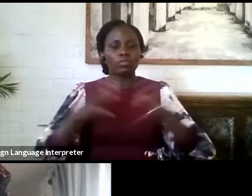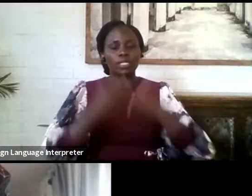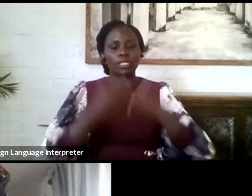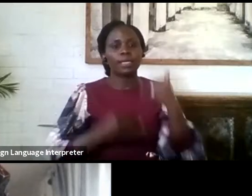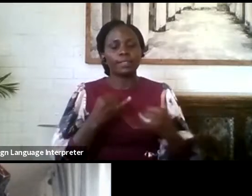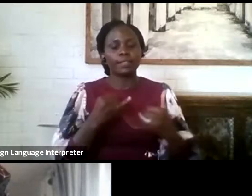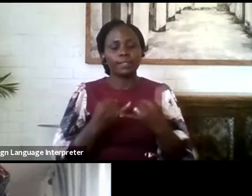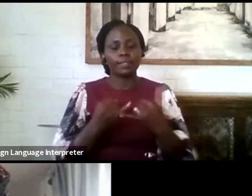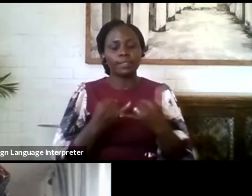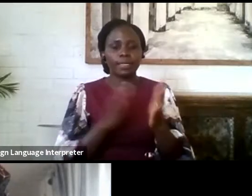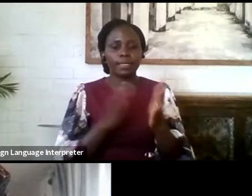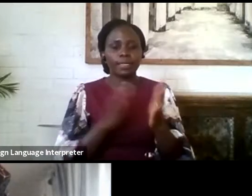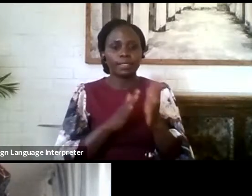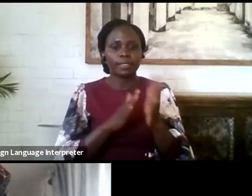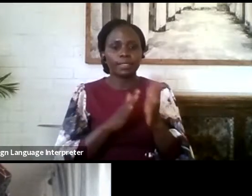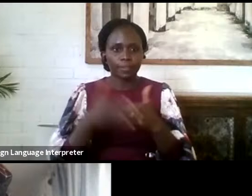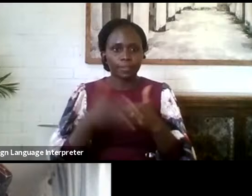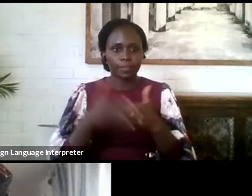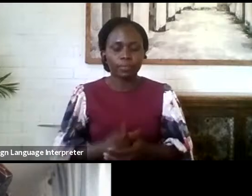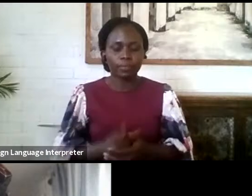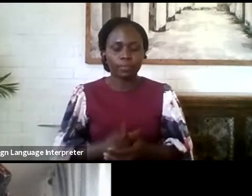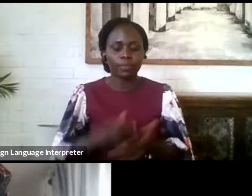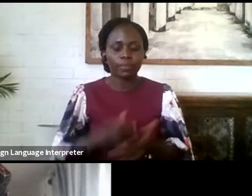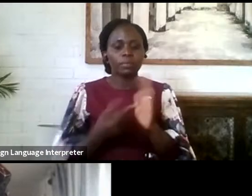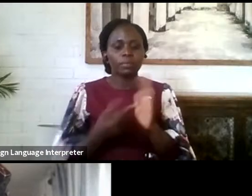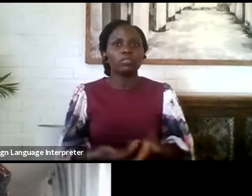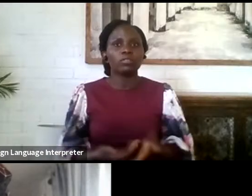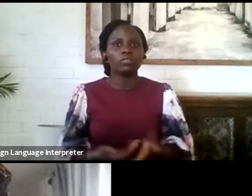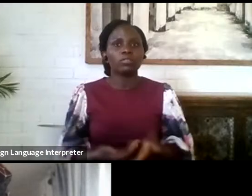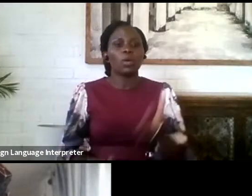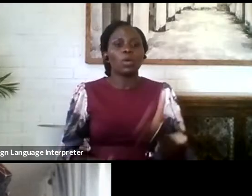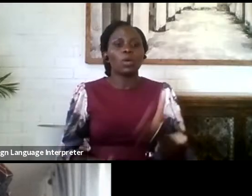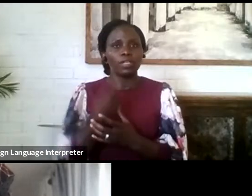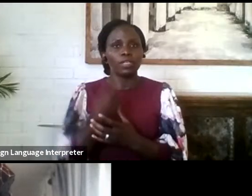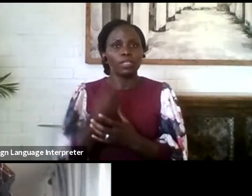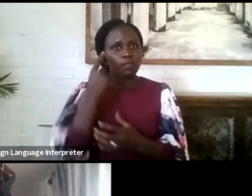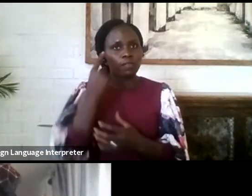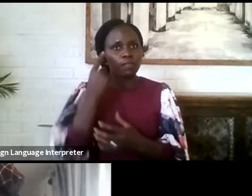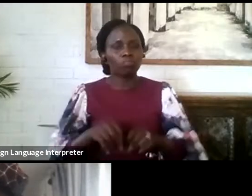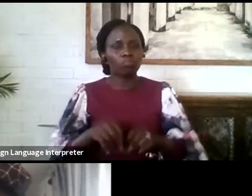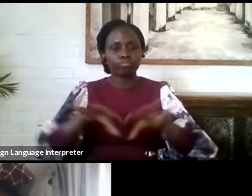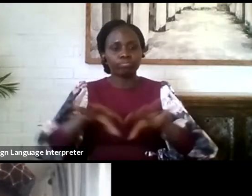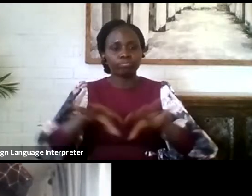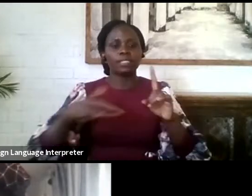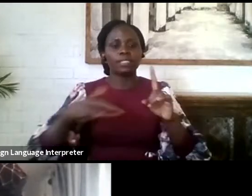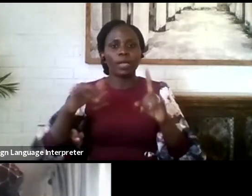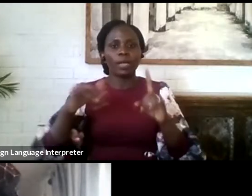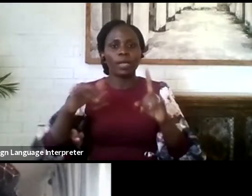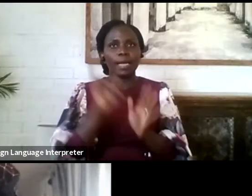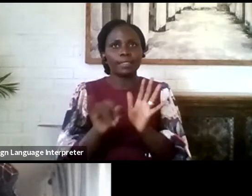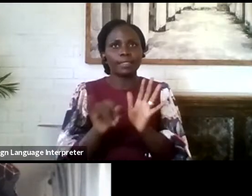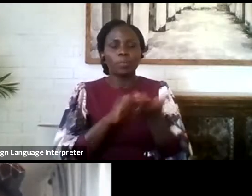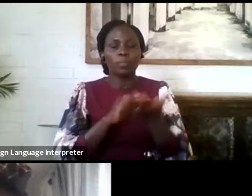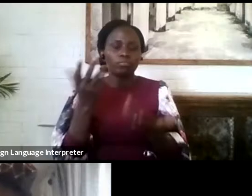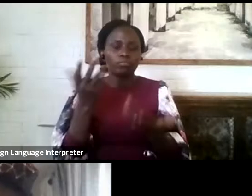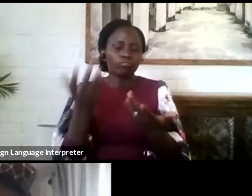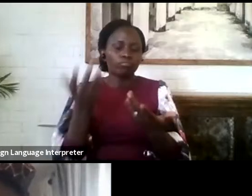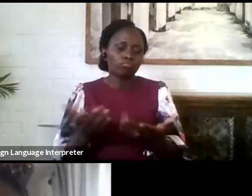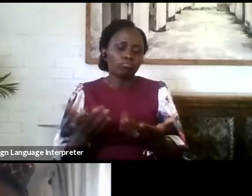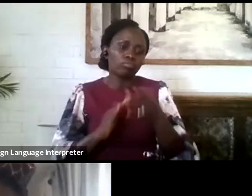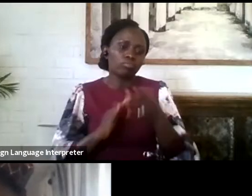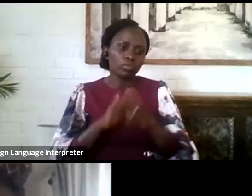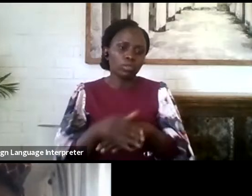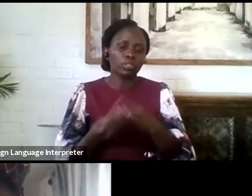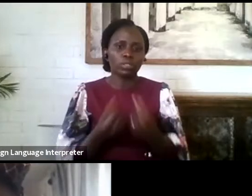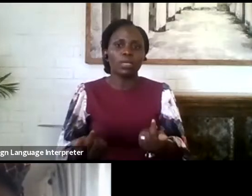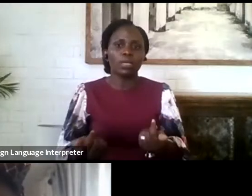opportunity for rollout of digital identity systems whilst maintaining or mitigating the potential risks. But governments need